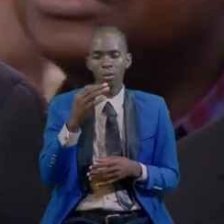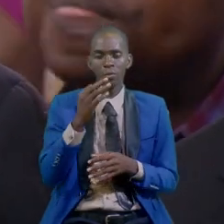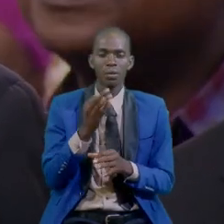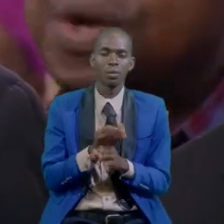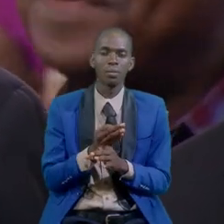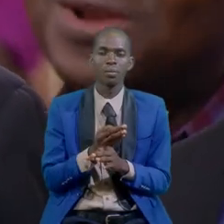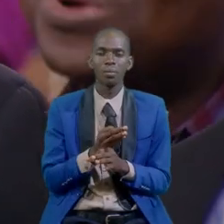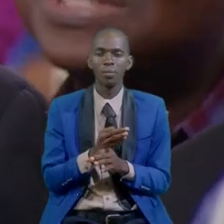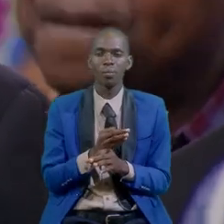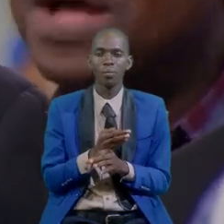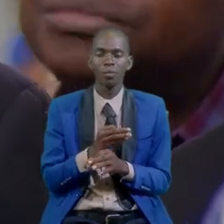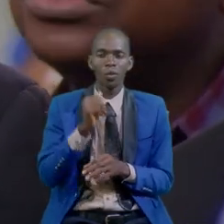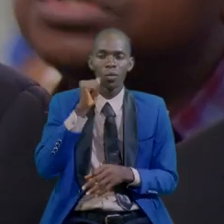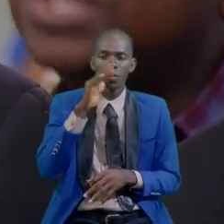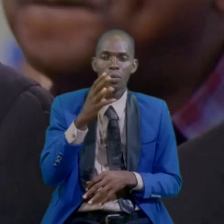Women of faith.